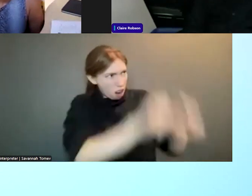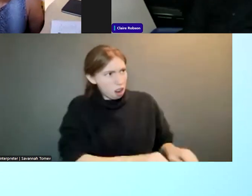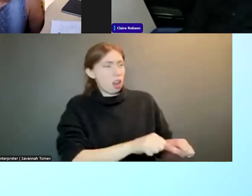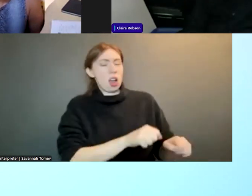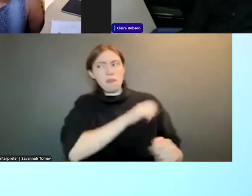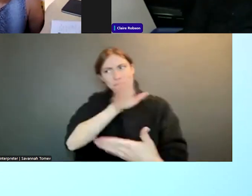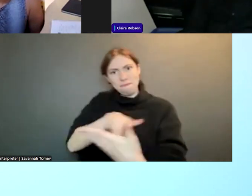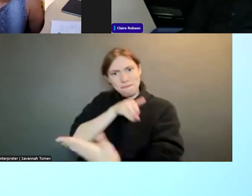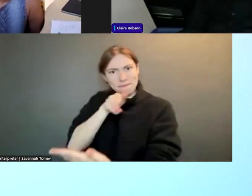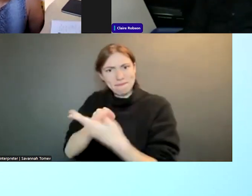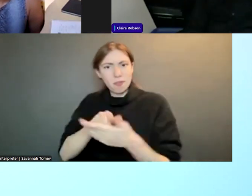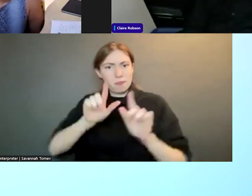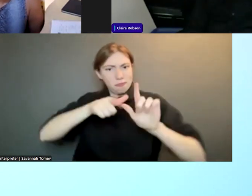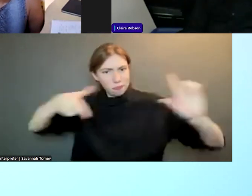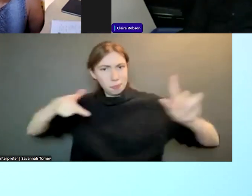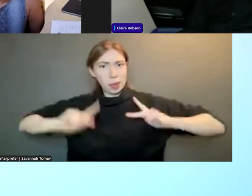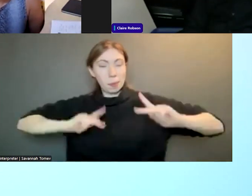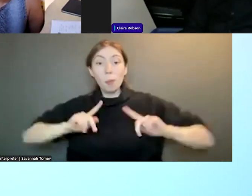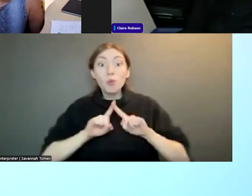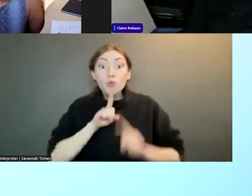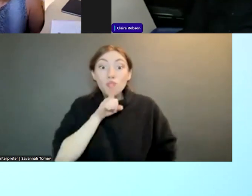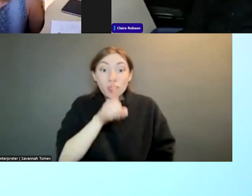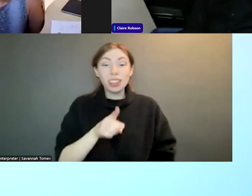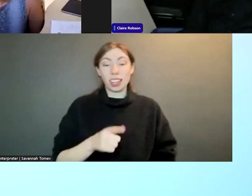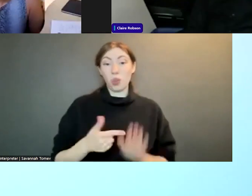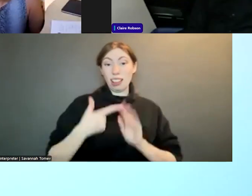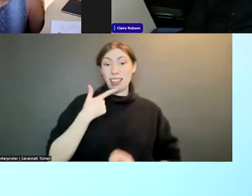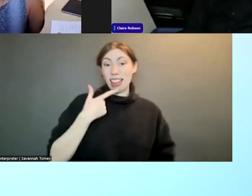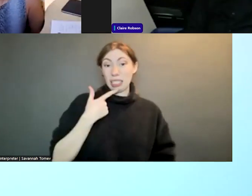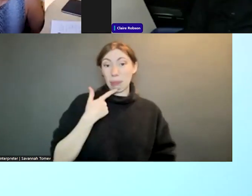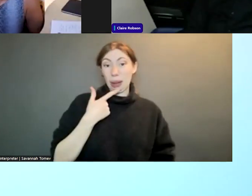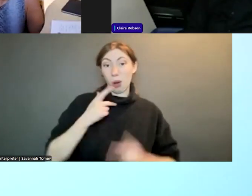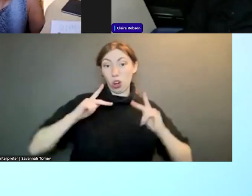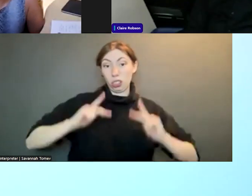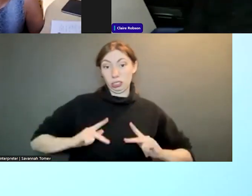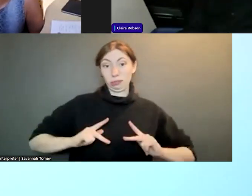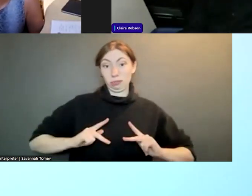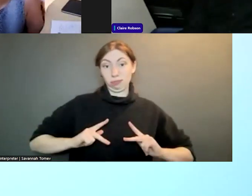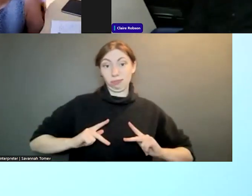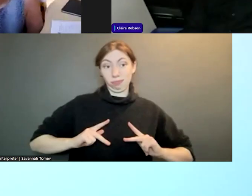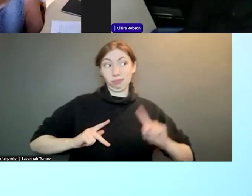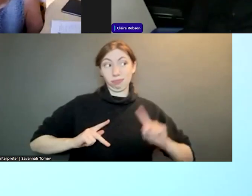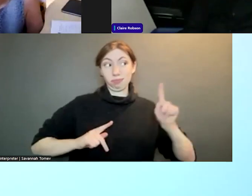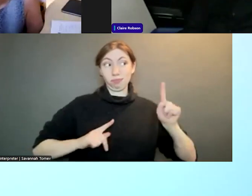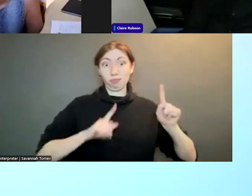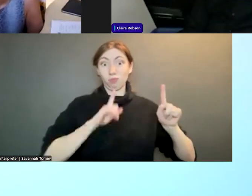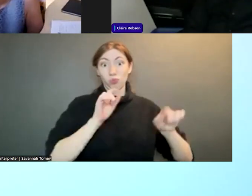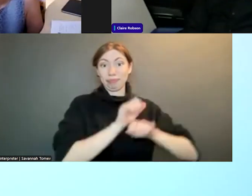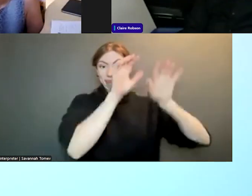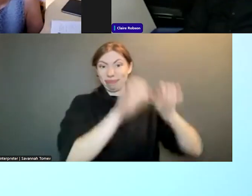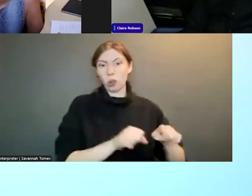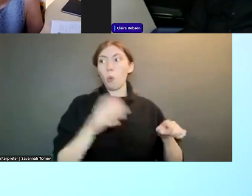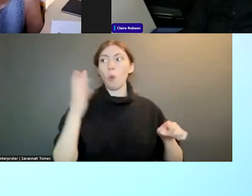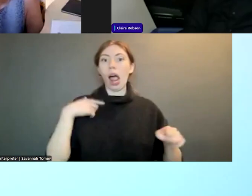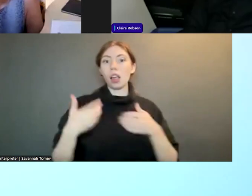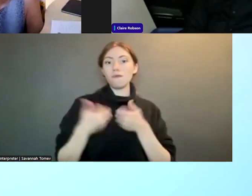people's attention to anything to do with queerness. So it's problematic.